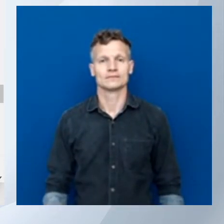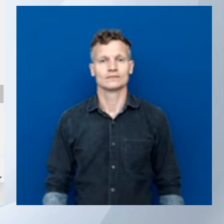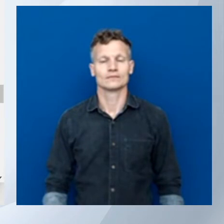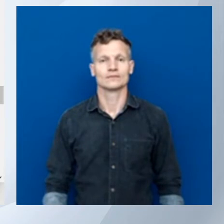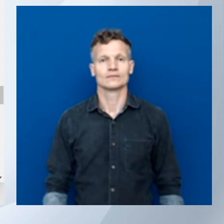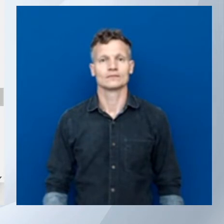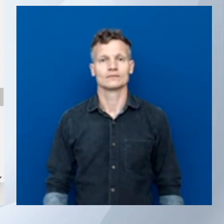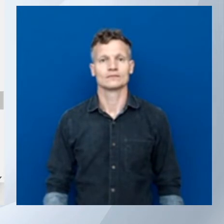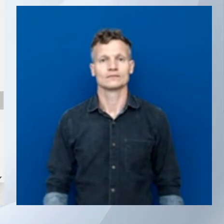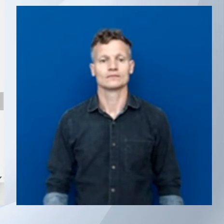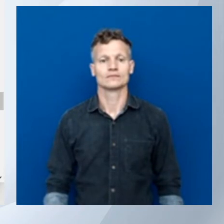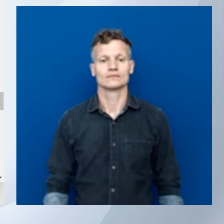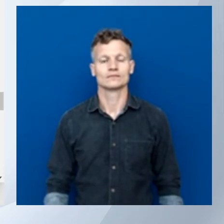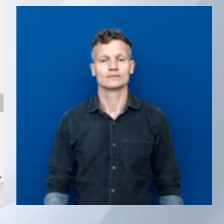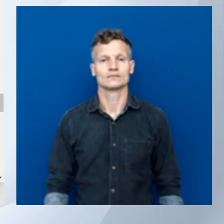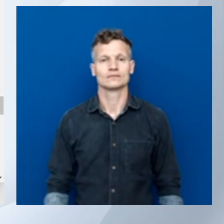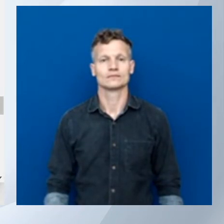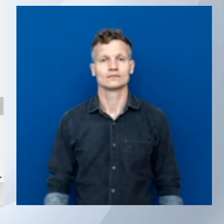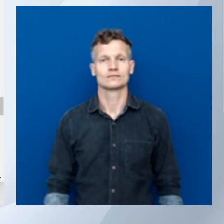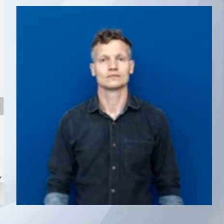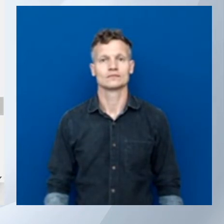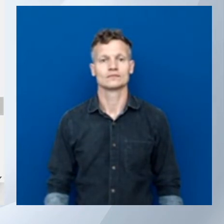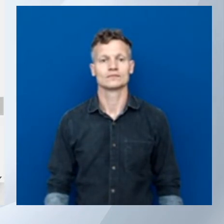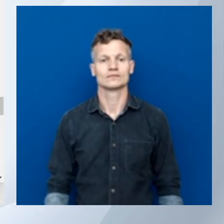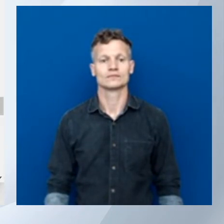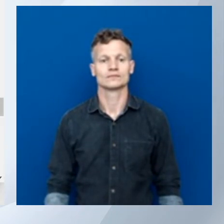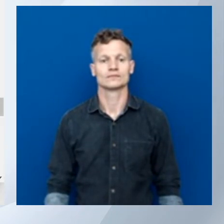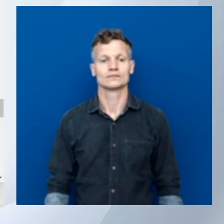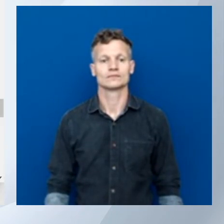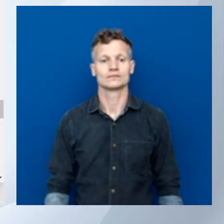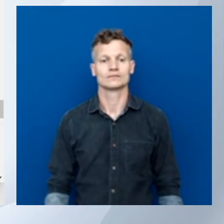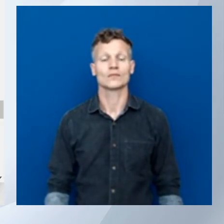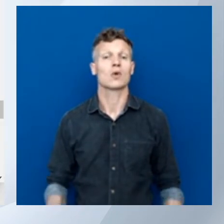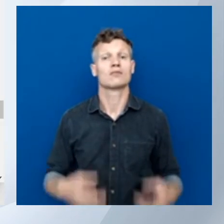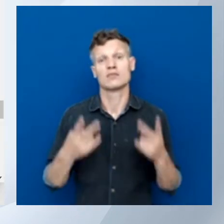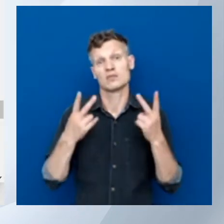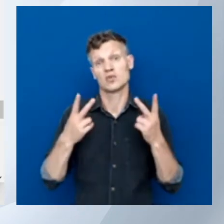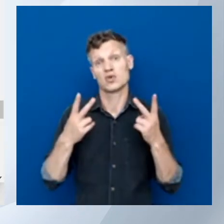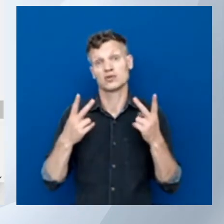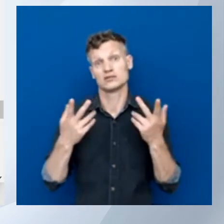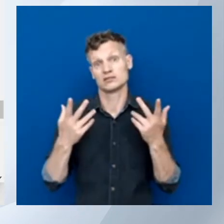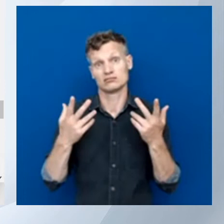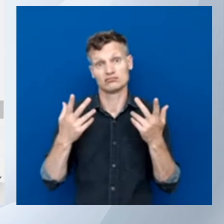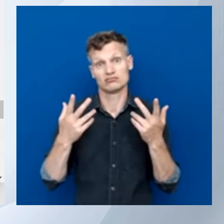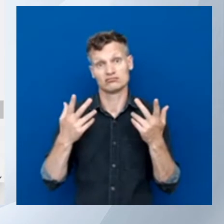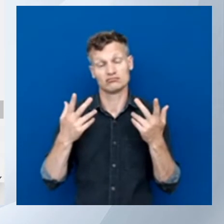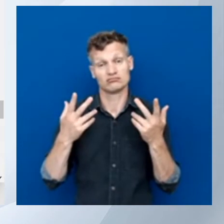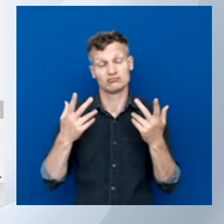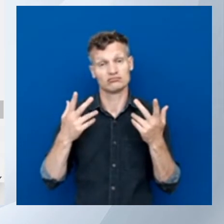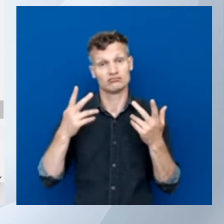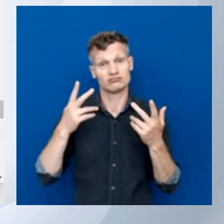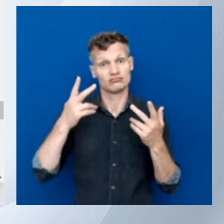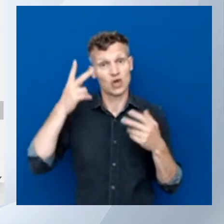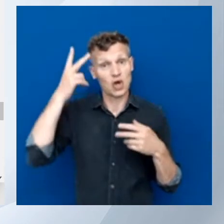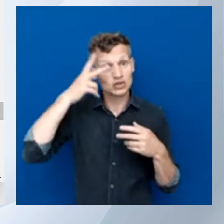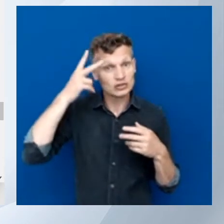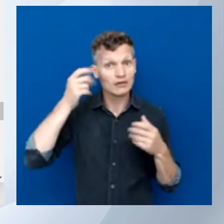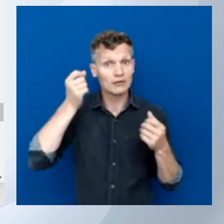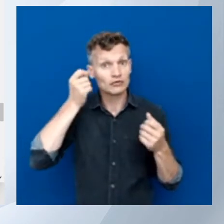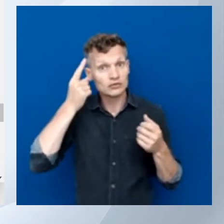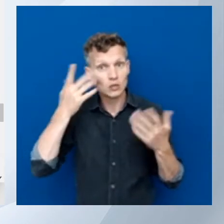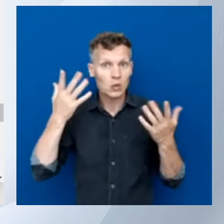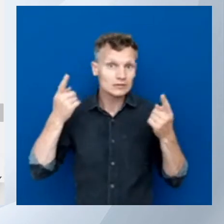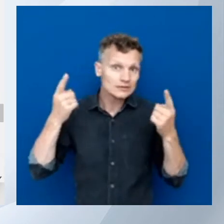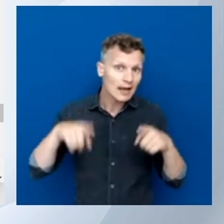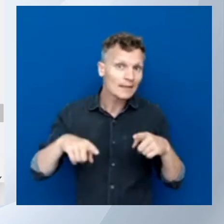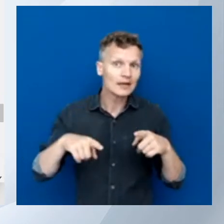So it is very important to understand what happens behind the scenes, how the model decides based on the different words,